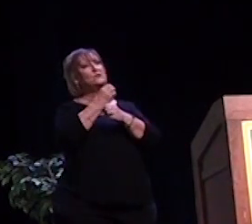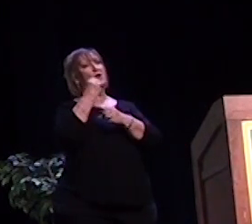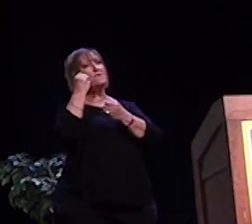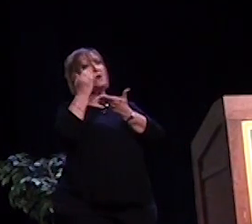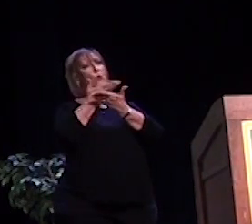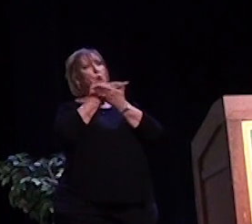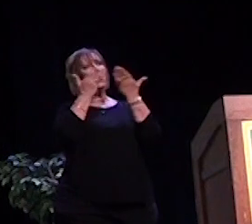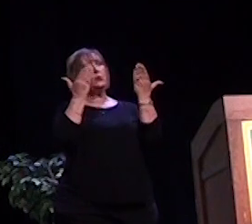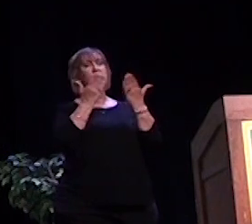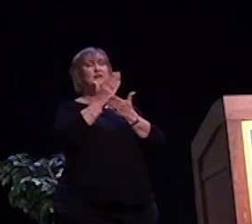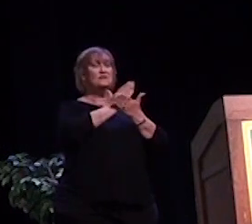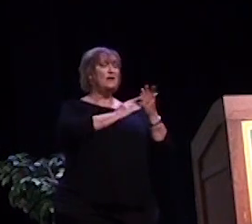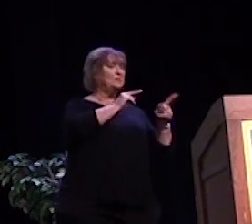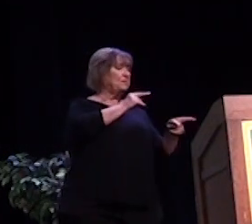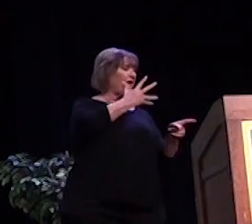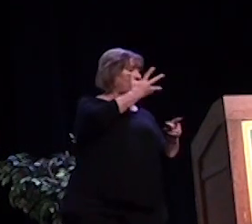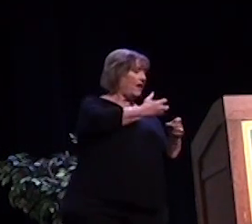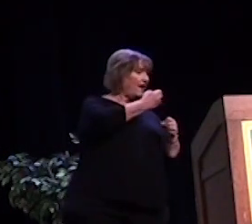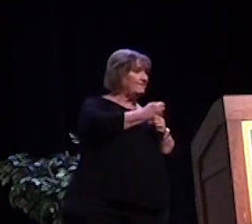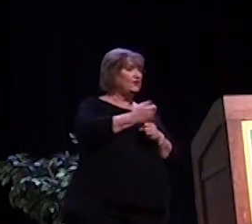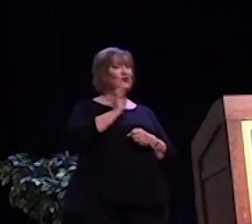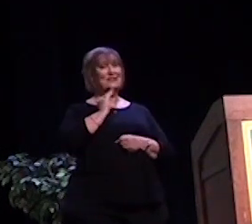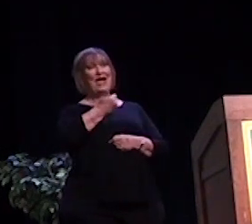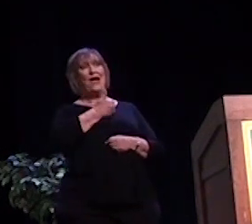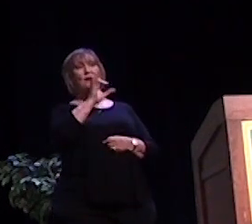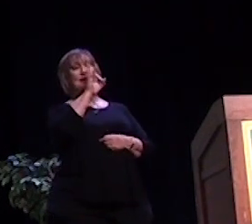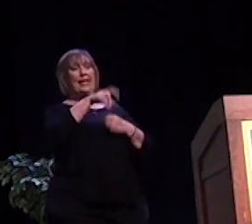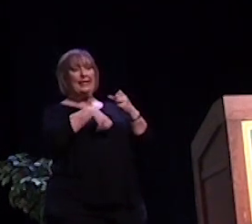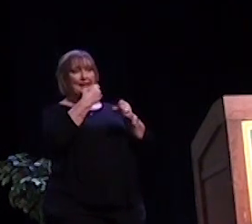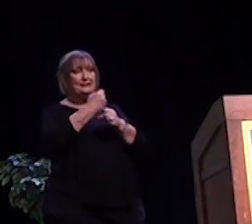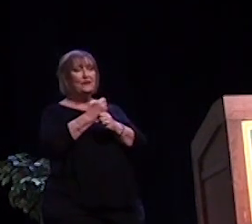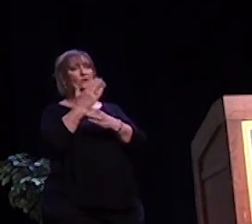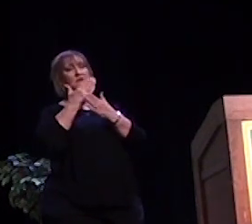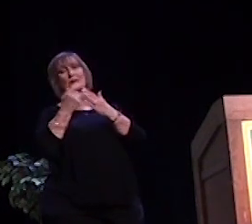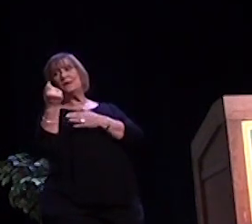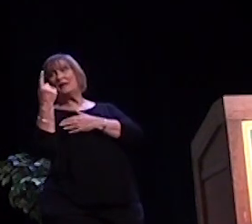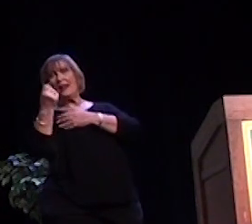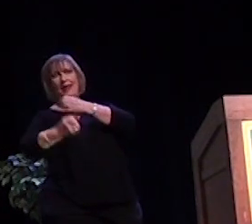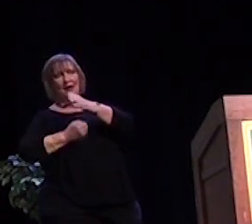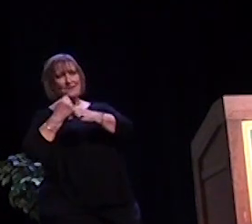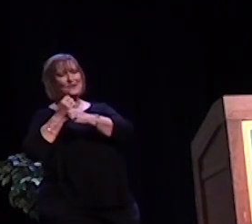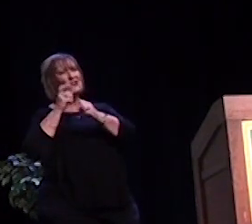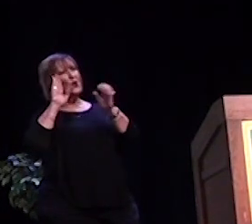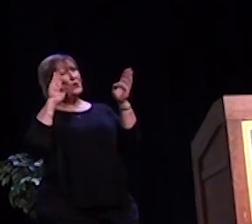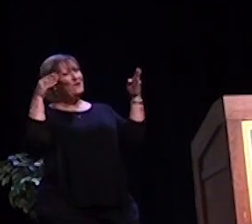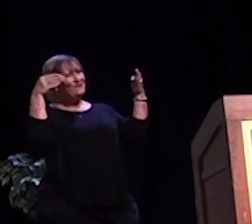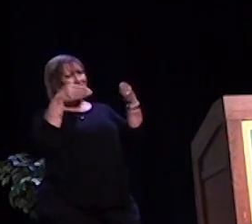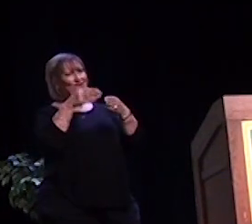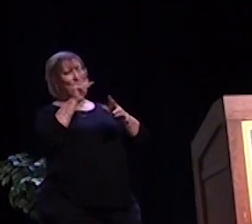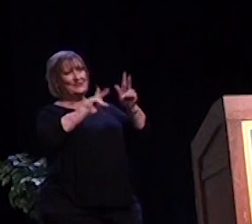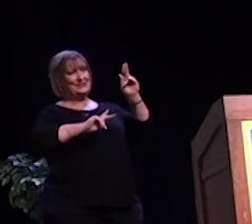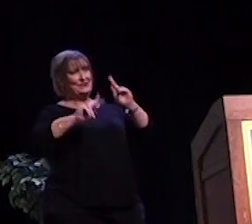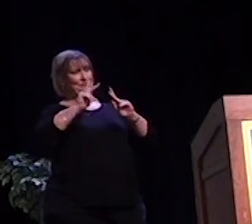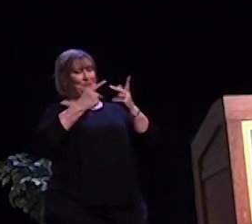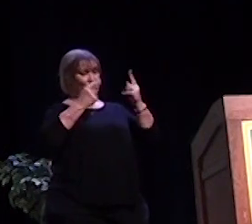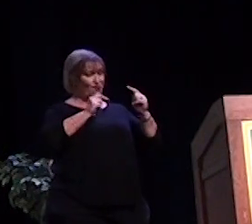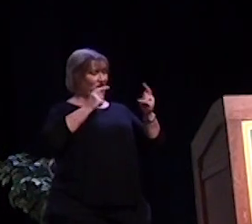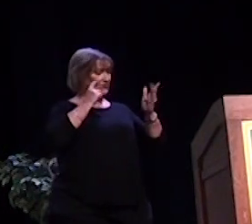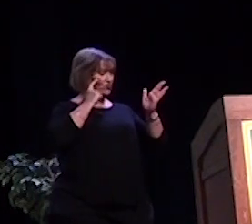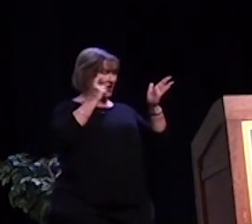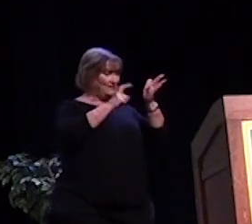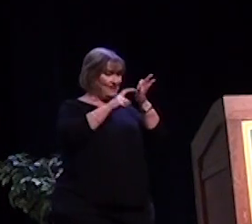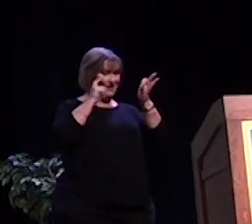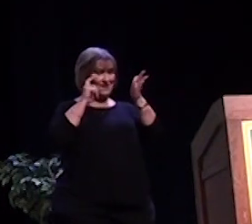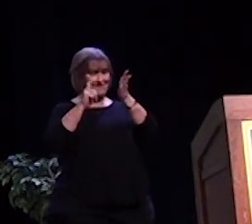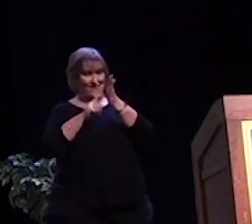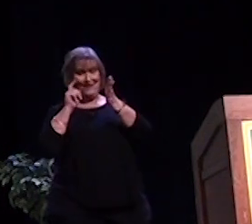is 5 years, our average is 8 years. So we are targeting those folks and we're identifying the individuals